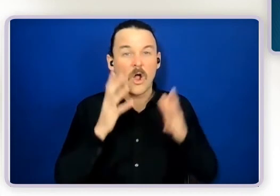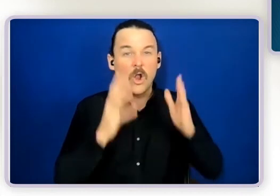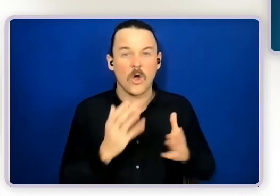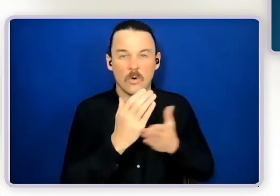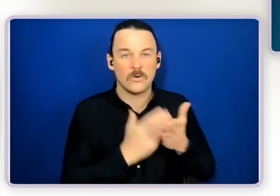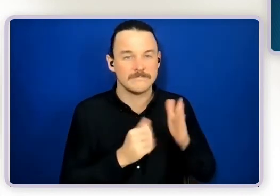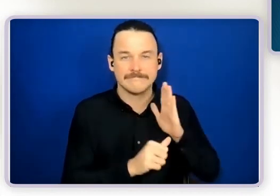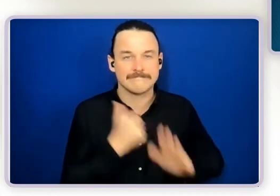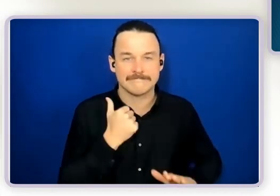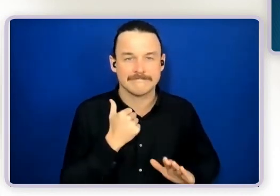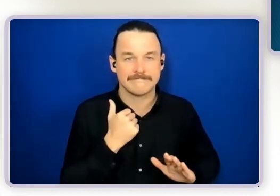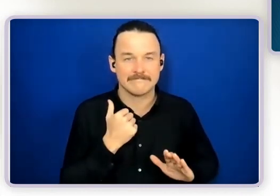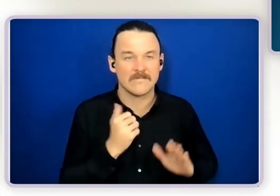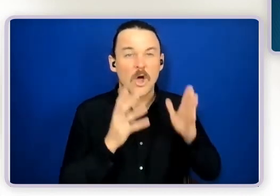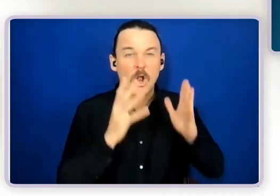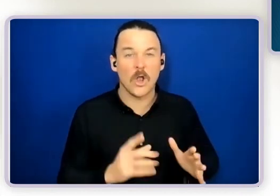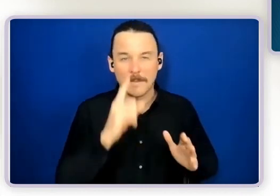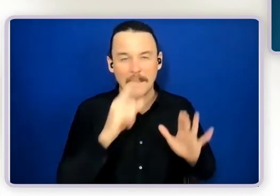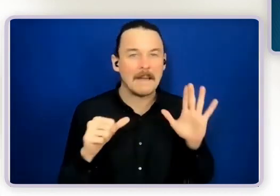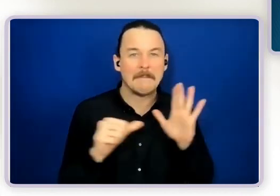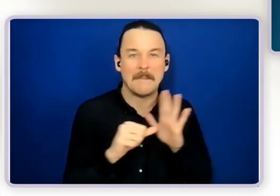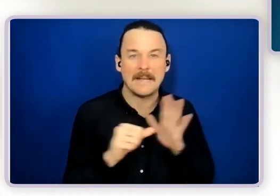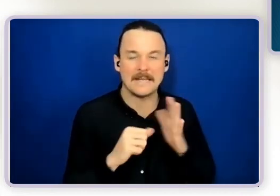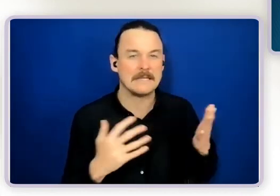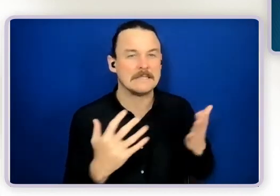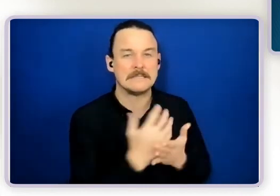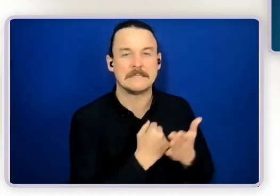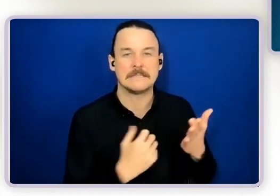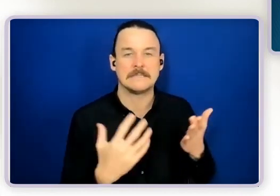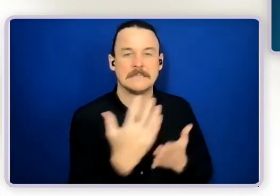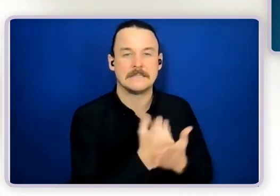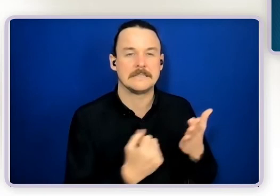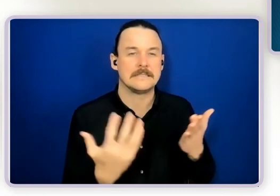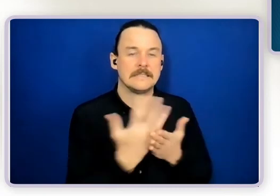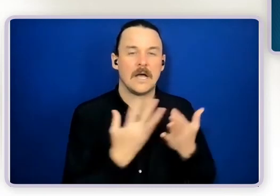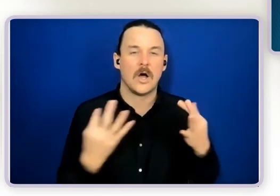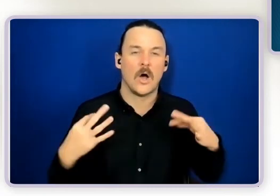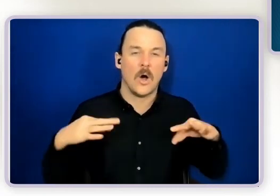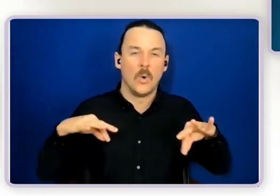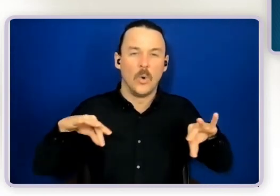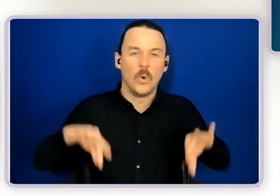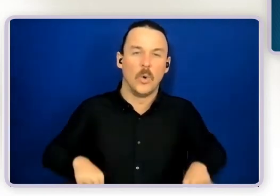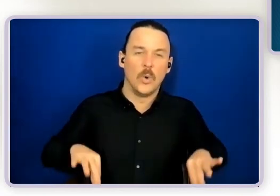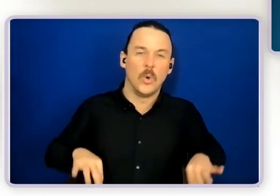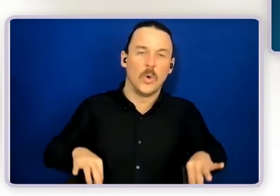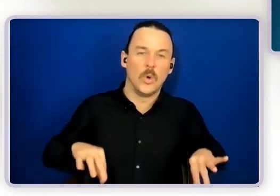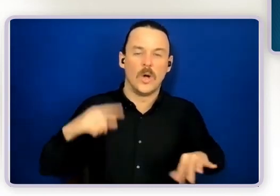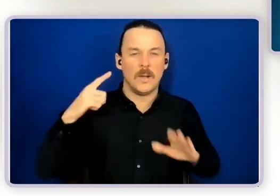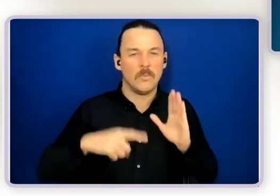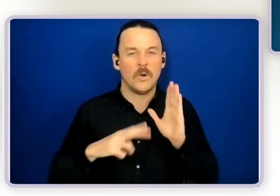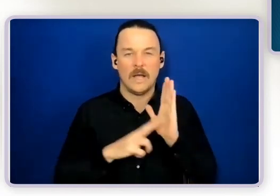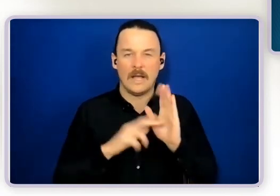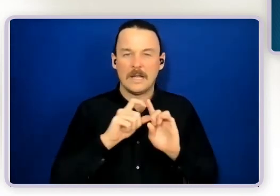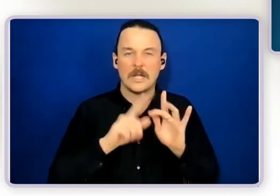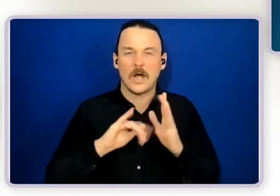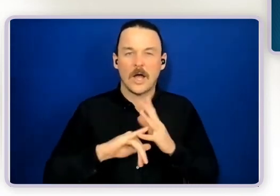thing these days, and out of the NDIS in general. And that's why you often have a lot of inappropriate people